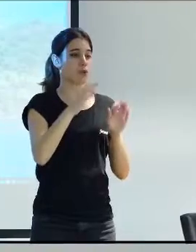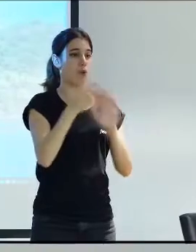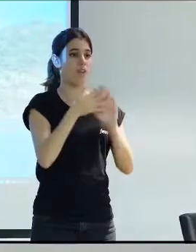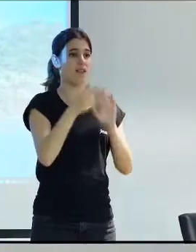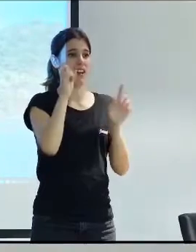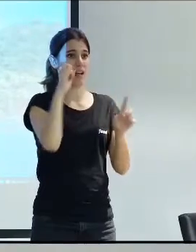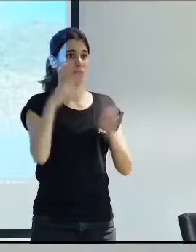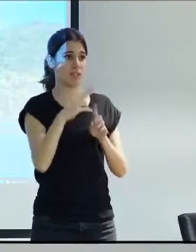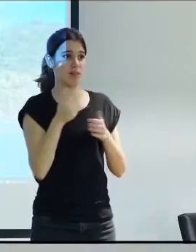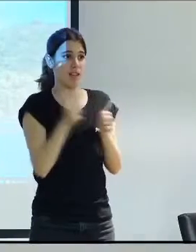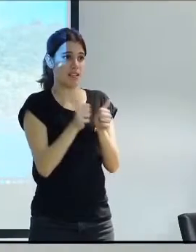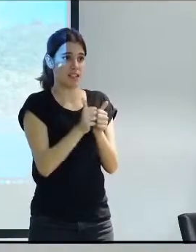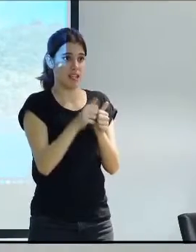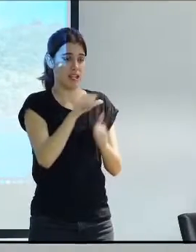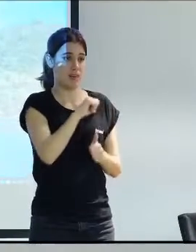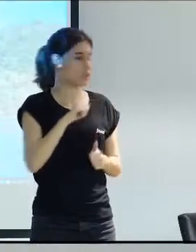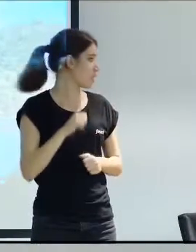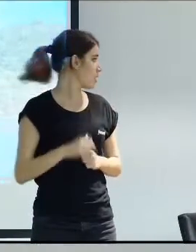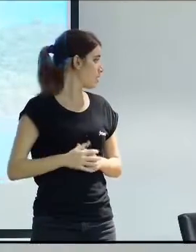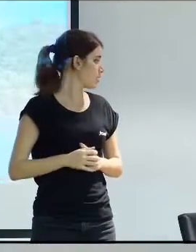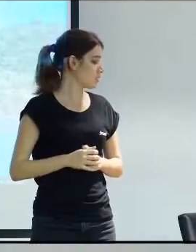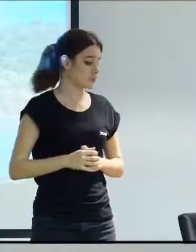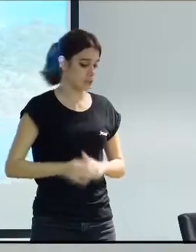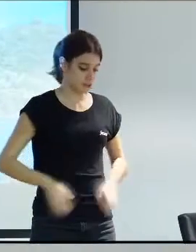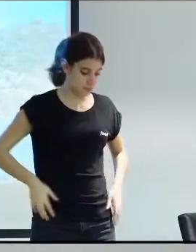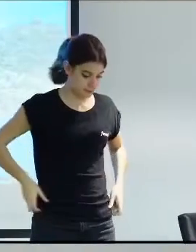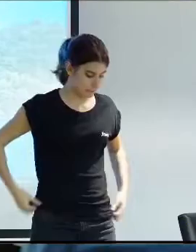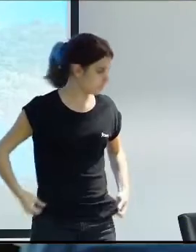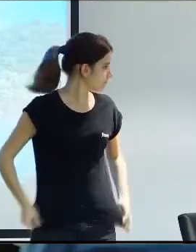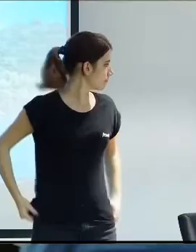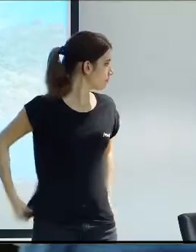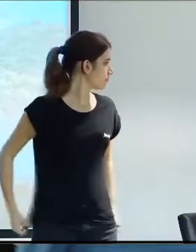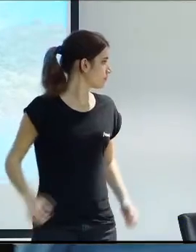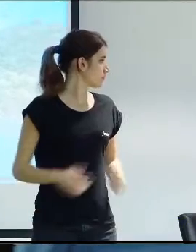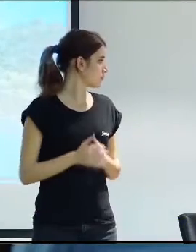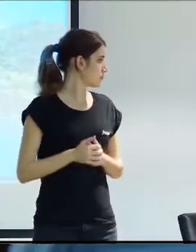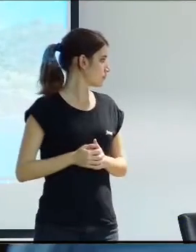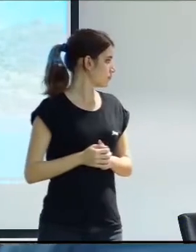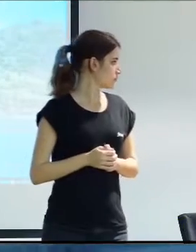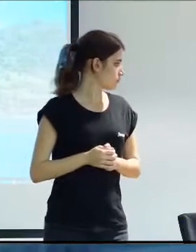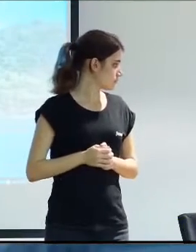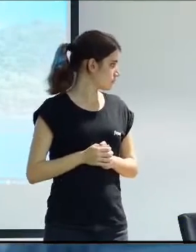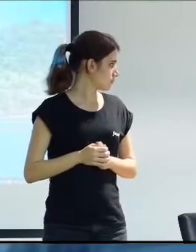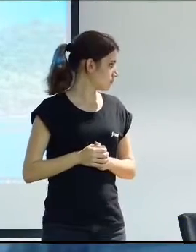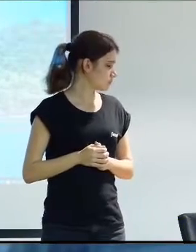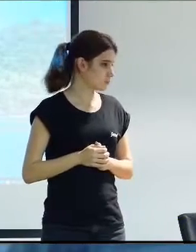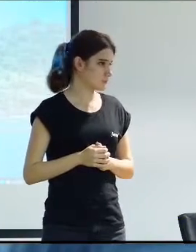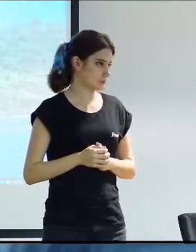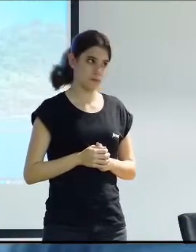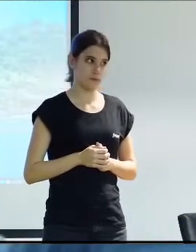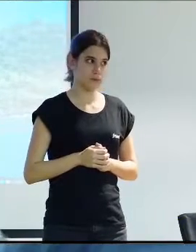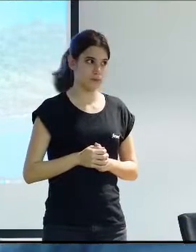the perspectives, the user's perspectives of the personal assistant.